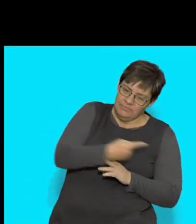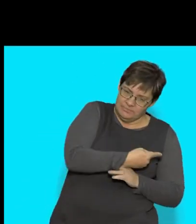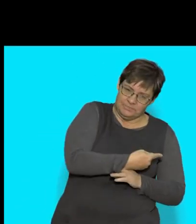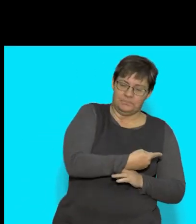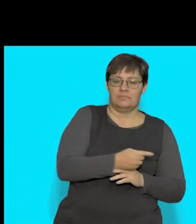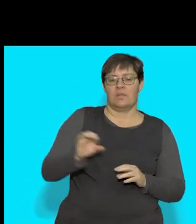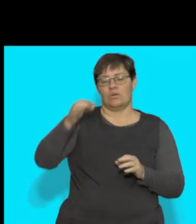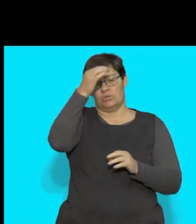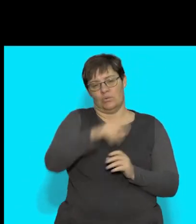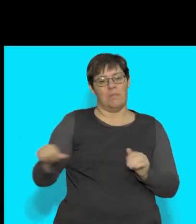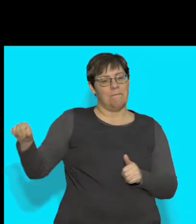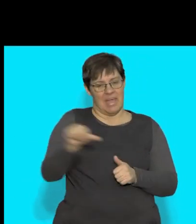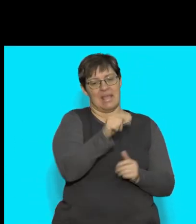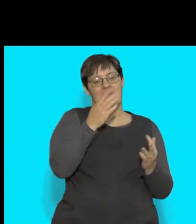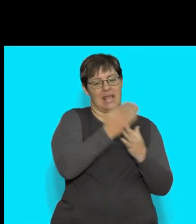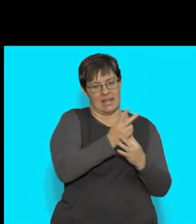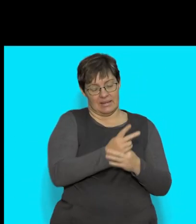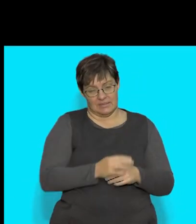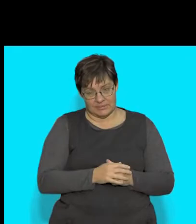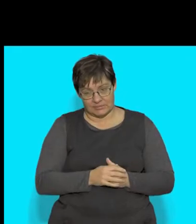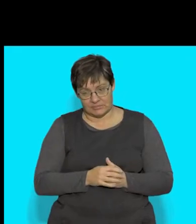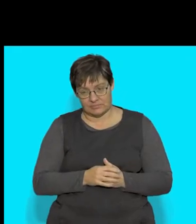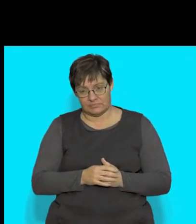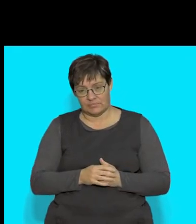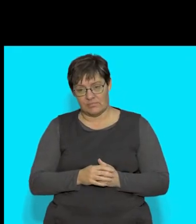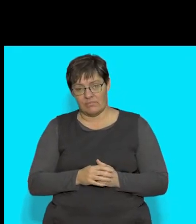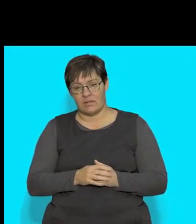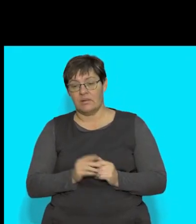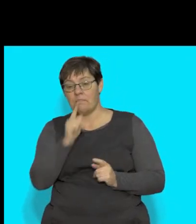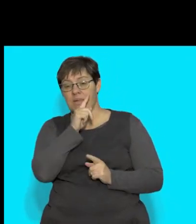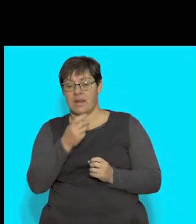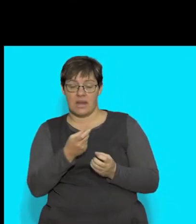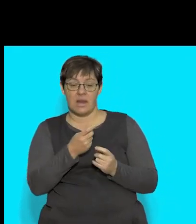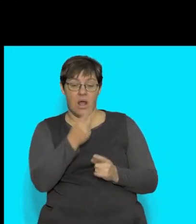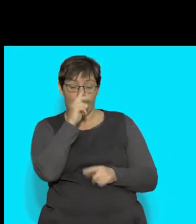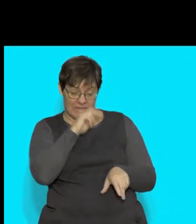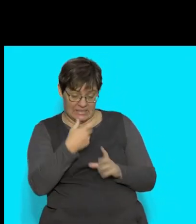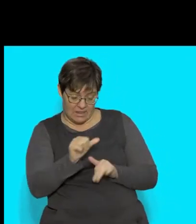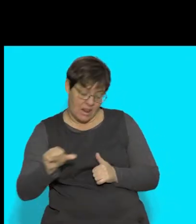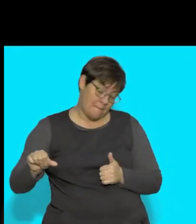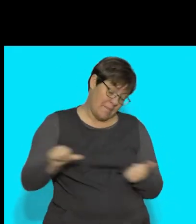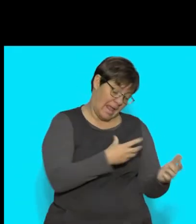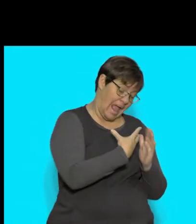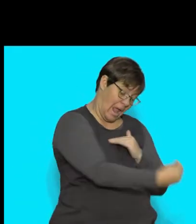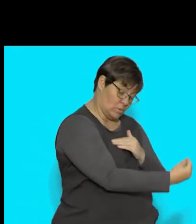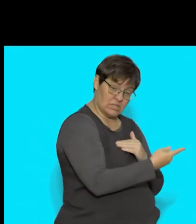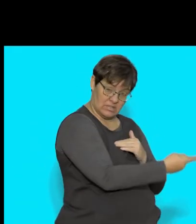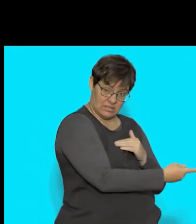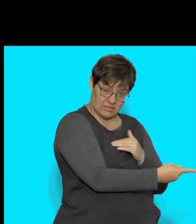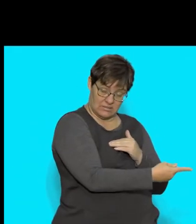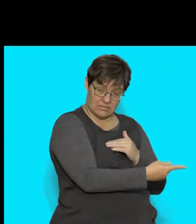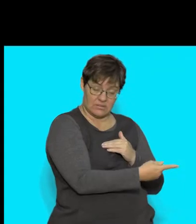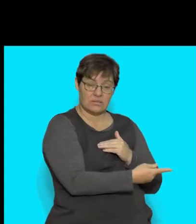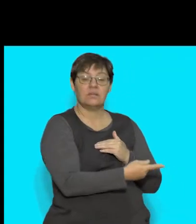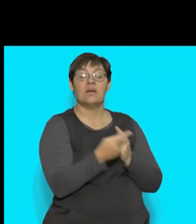the tubules. Look at my arrow over here. Tubular reabsorption, my arrow went out of the